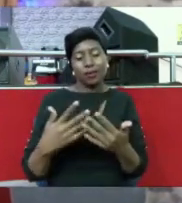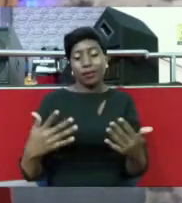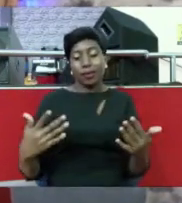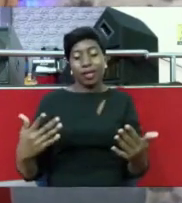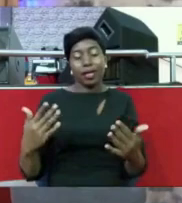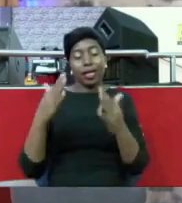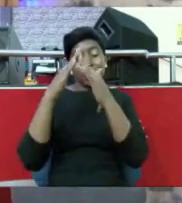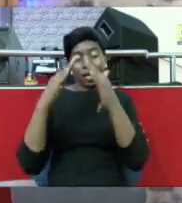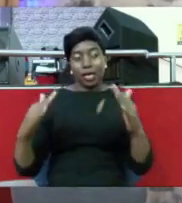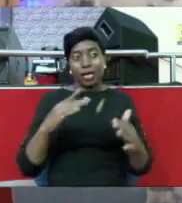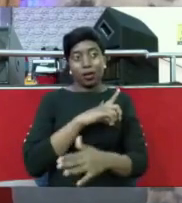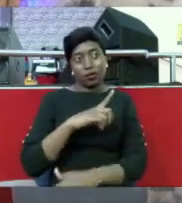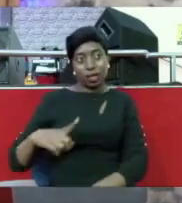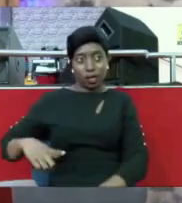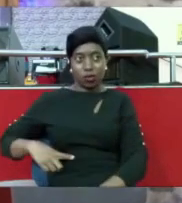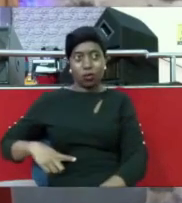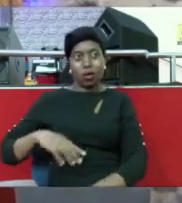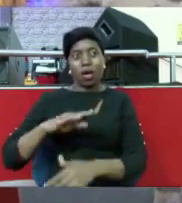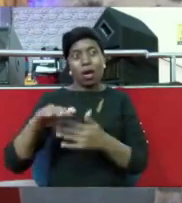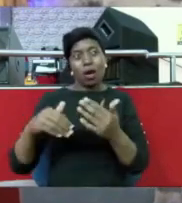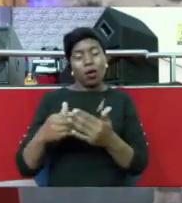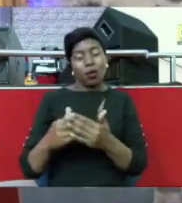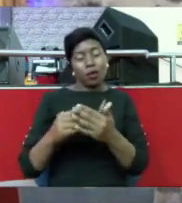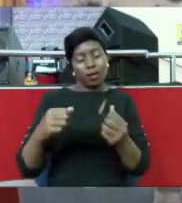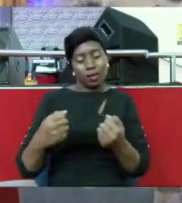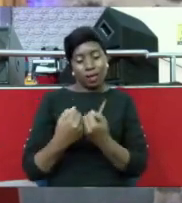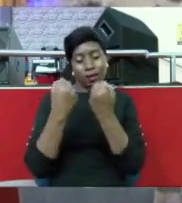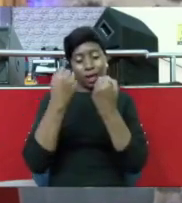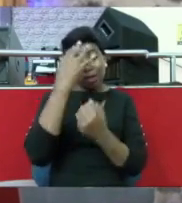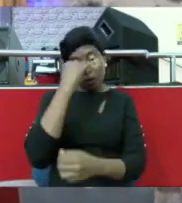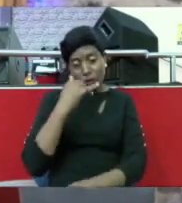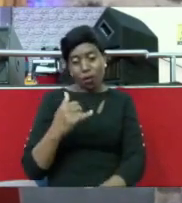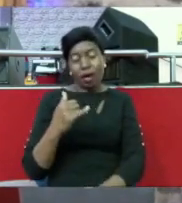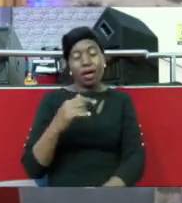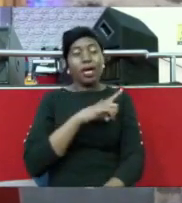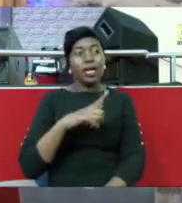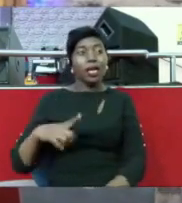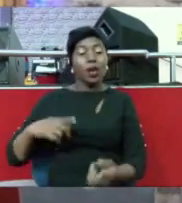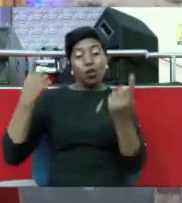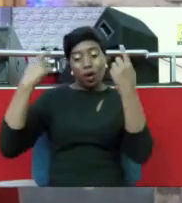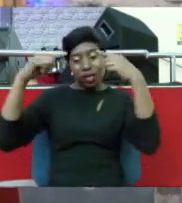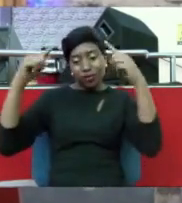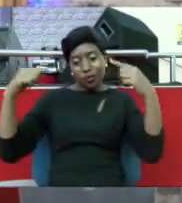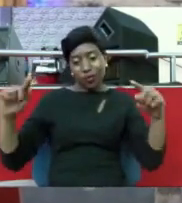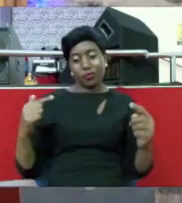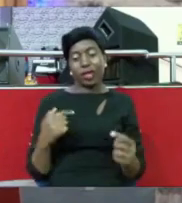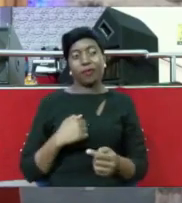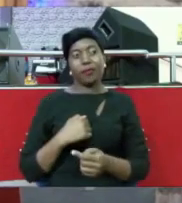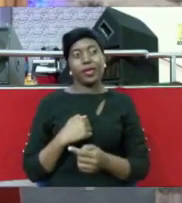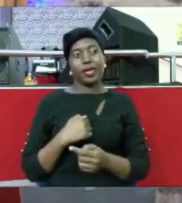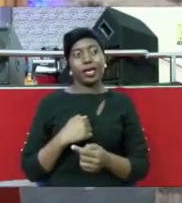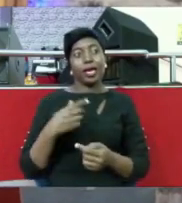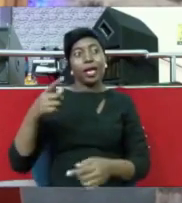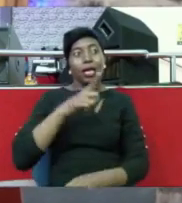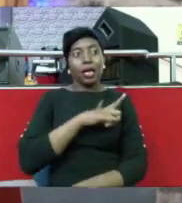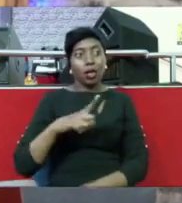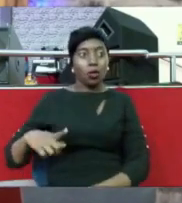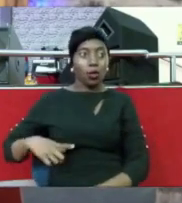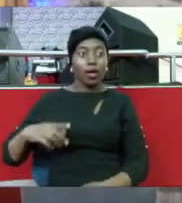all this is coming because God has prospered me. Na hii inafanyika kwa sababu Mungu ameninawirisha. God has prospered